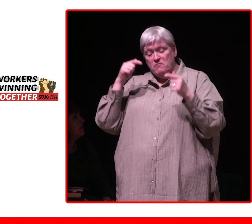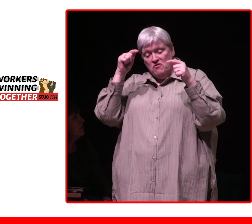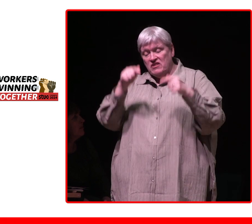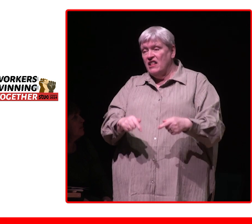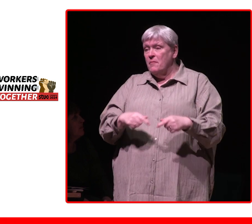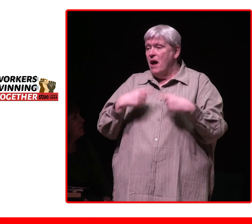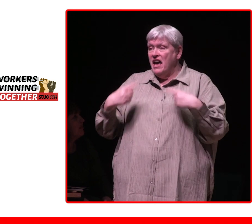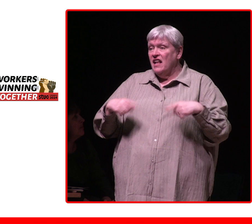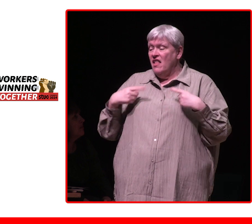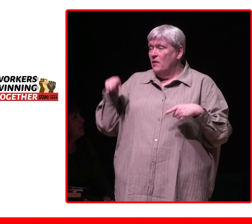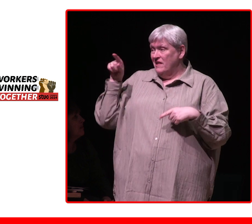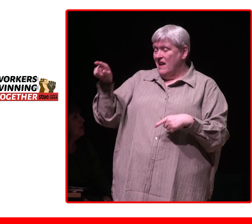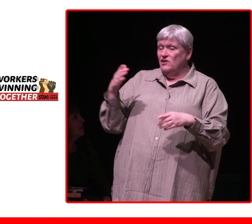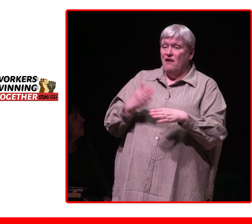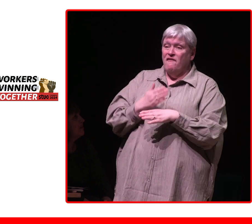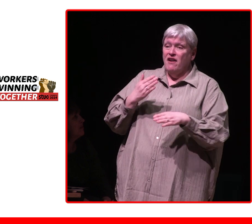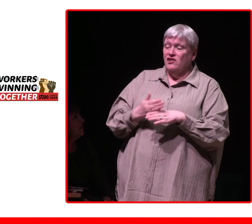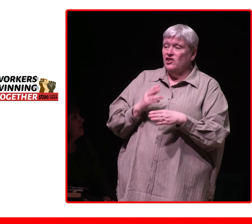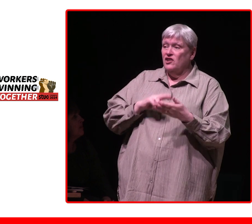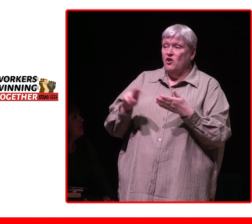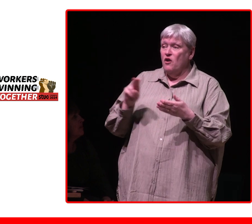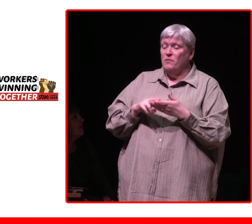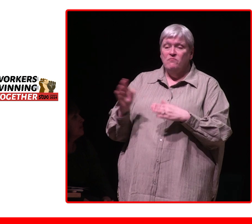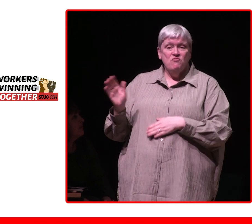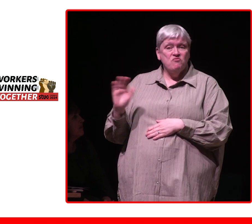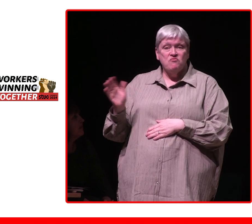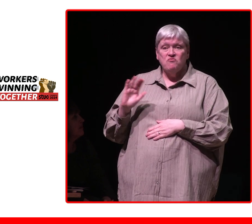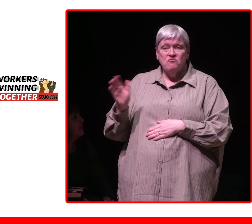it to function as a normal state.